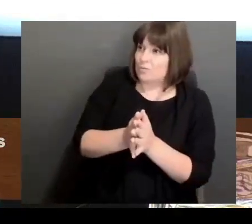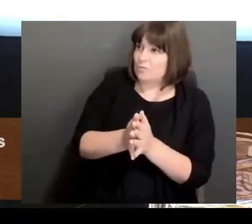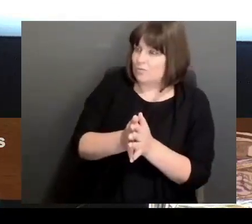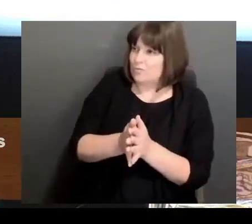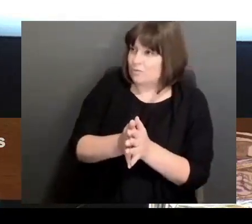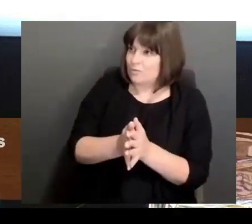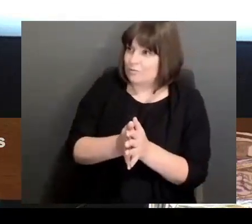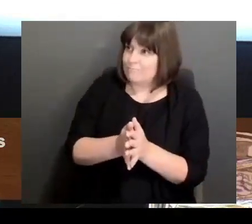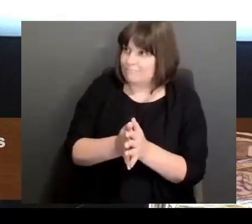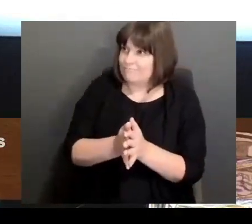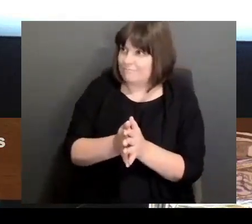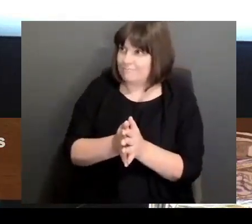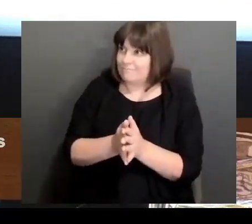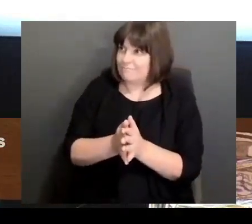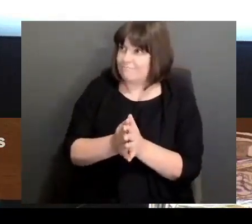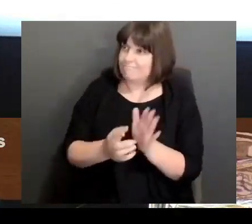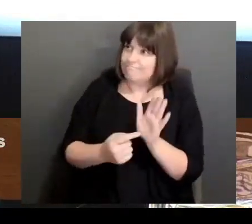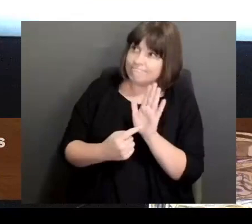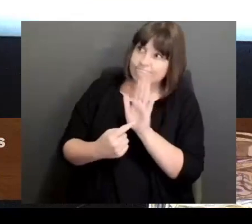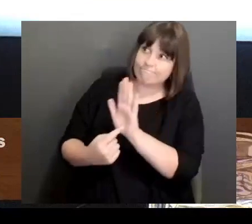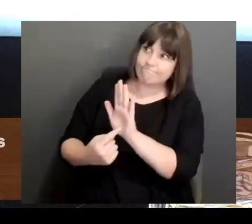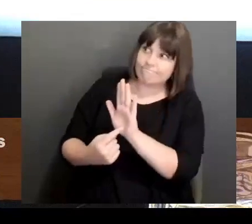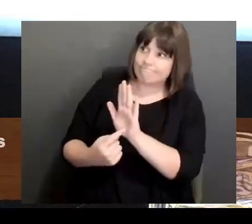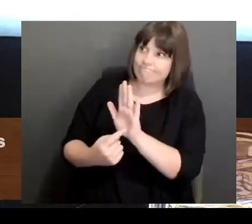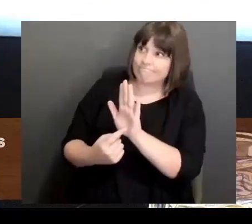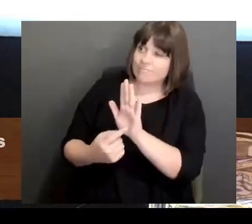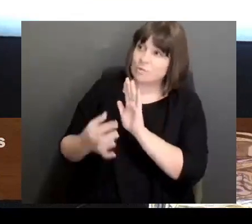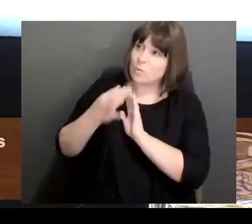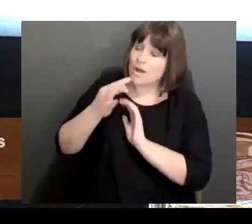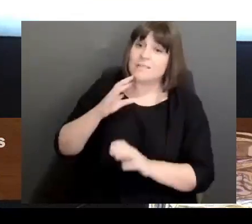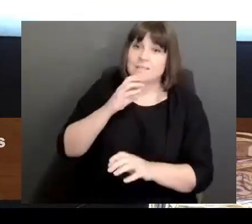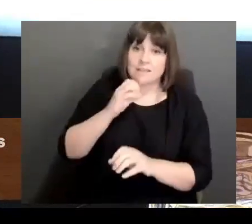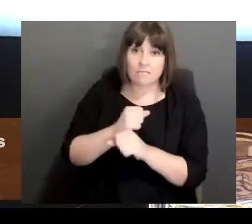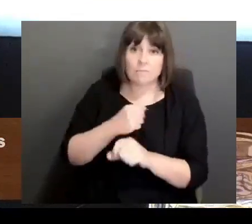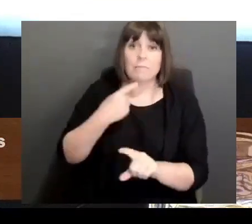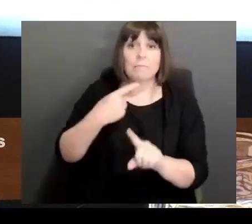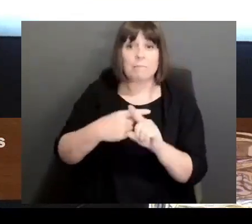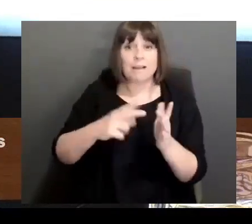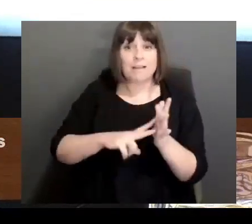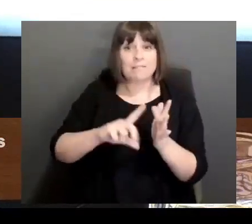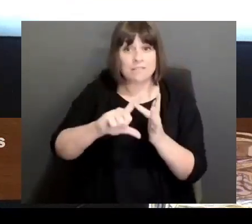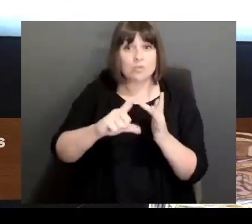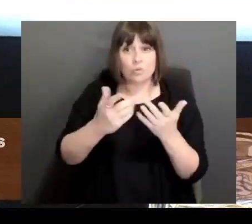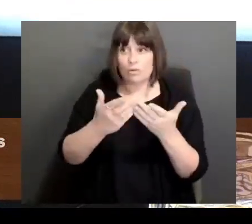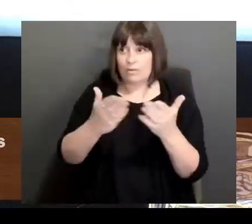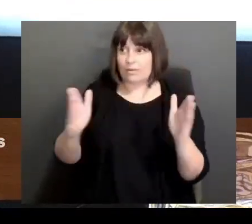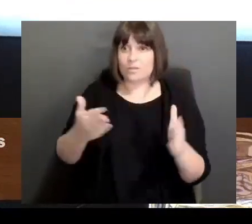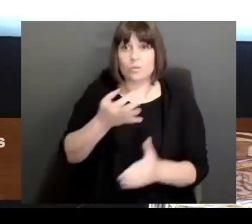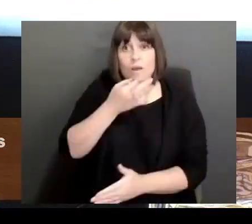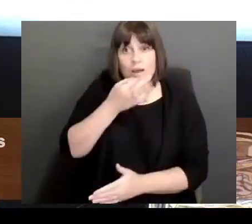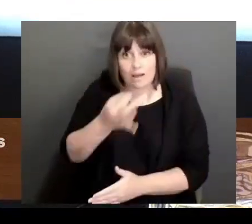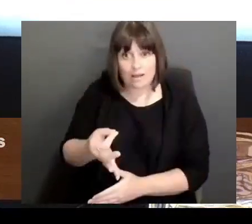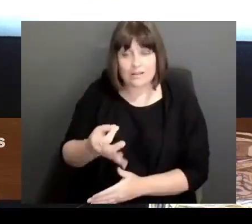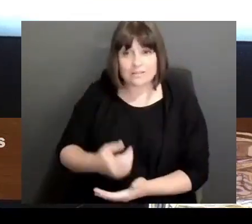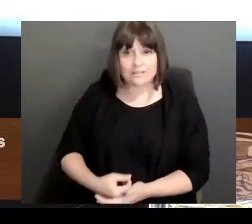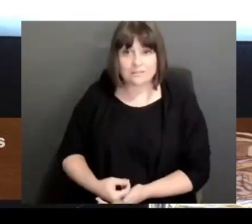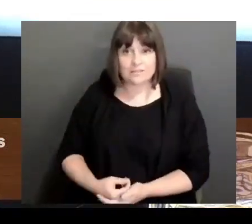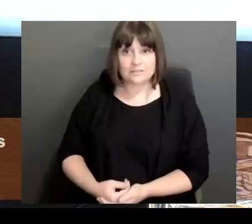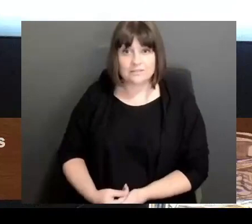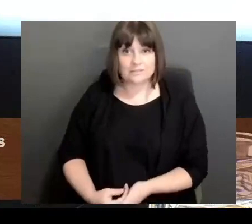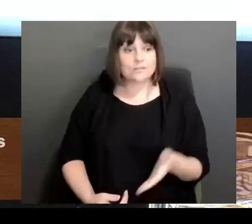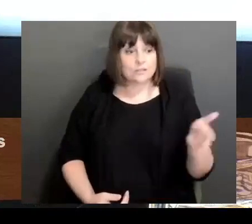from government on behalf of all the people of Victoria to the best way that helps them to